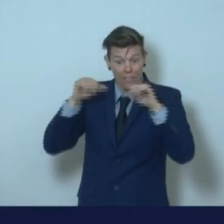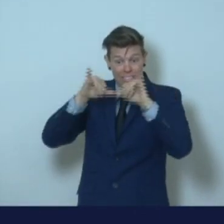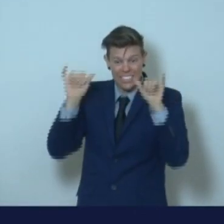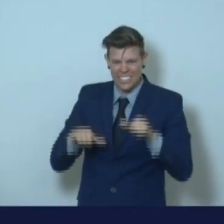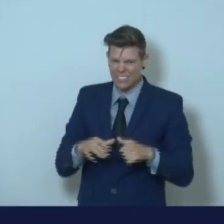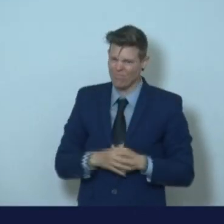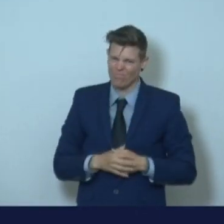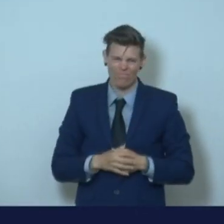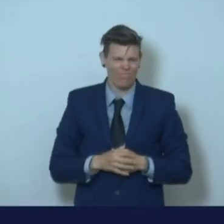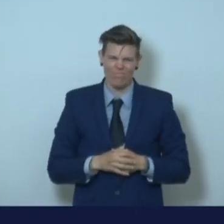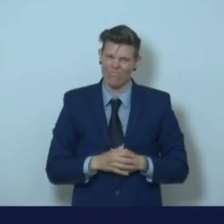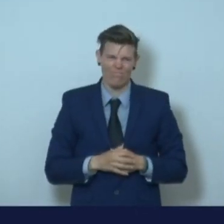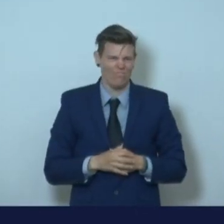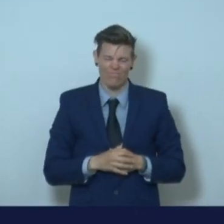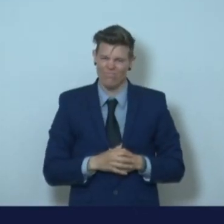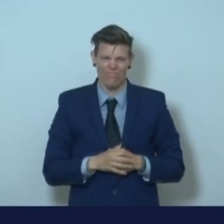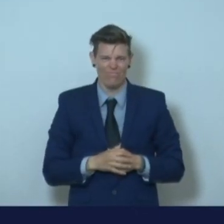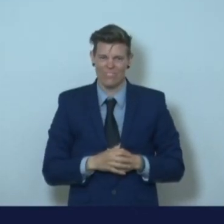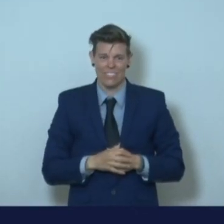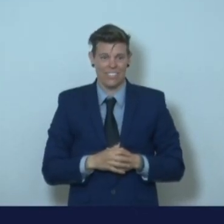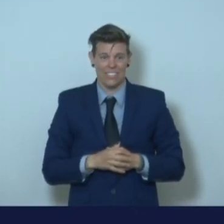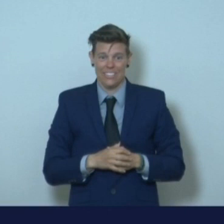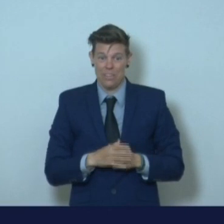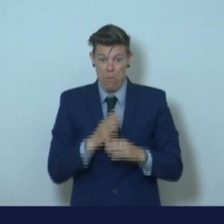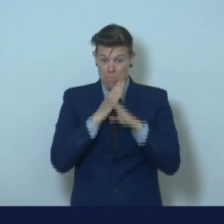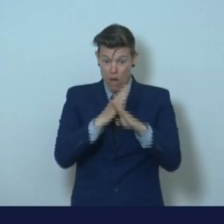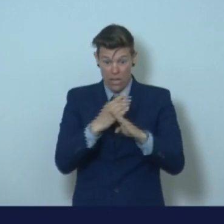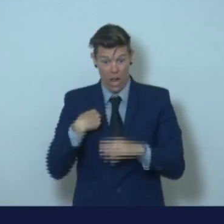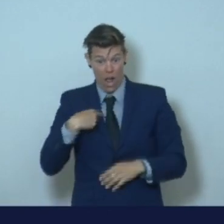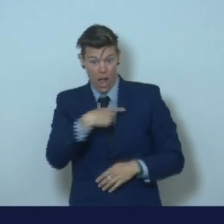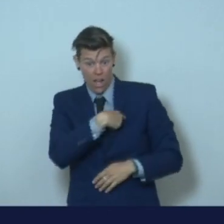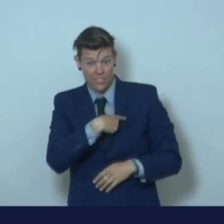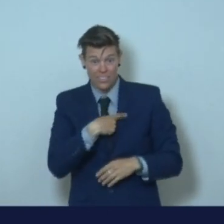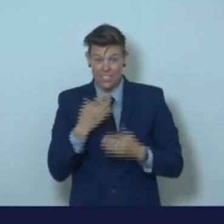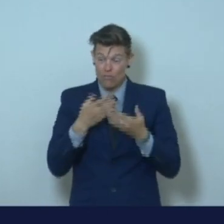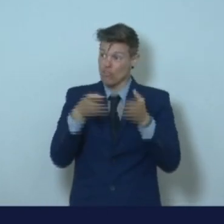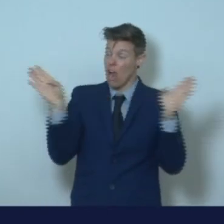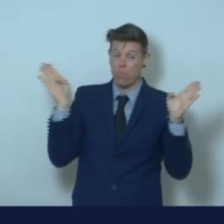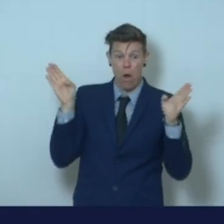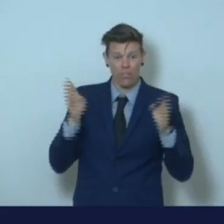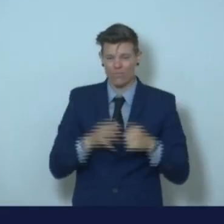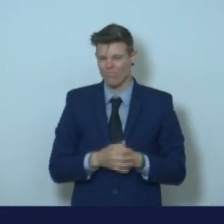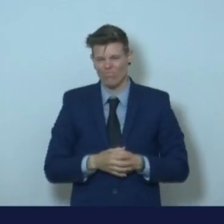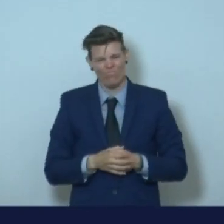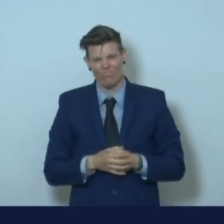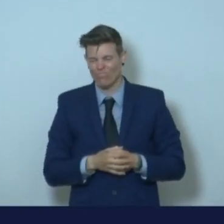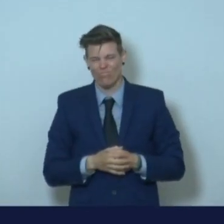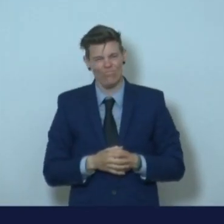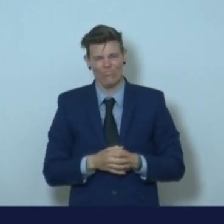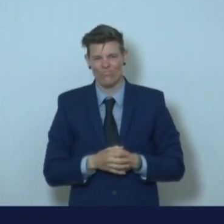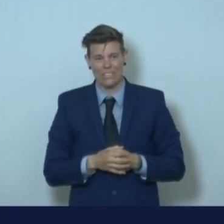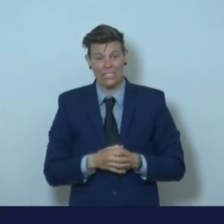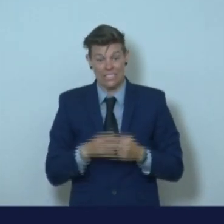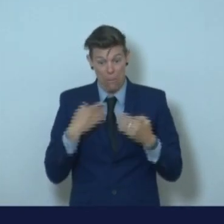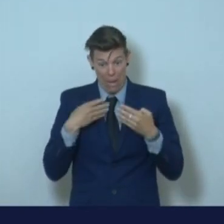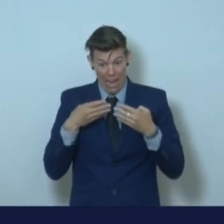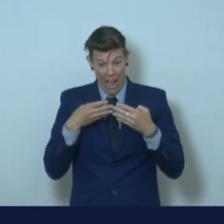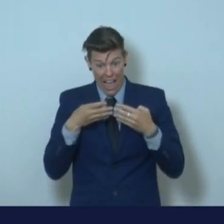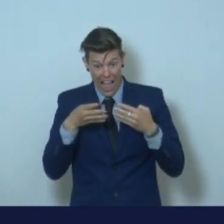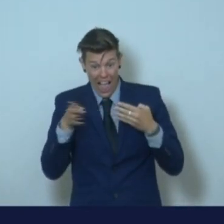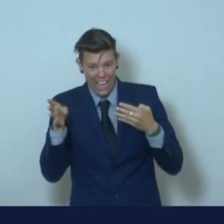responders, and they don't allow us to continue to safely reopen our businesses. So